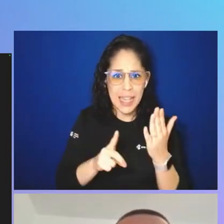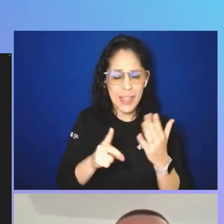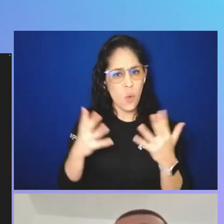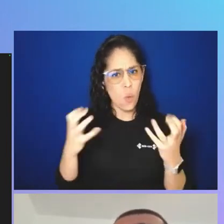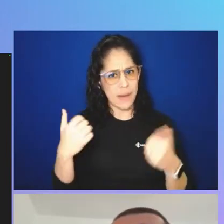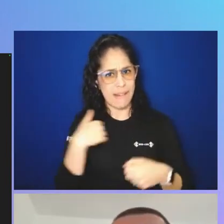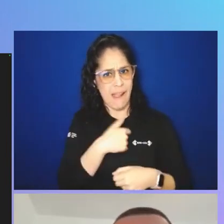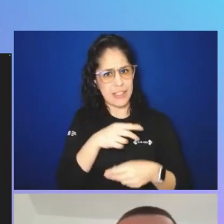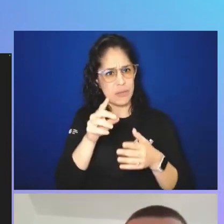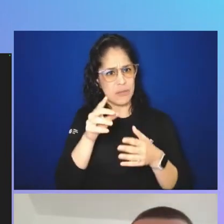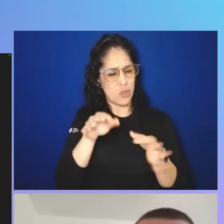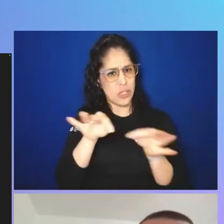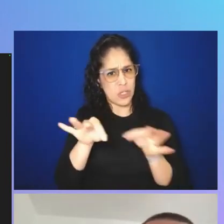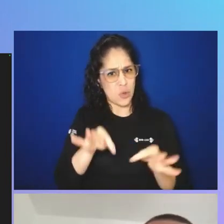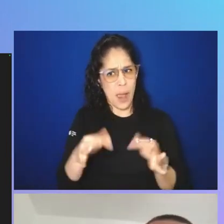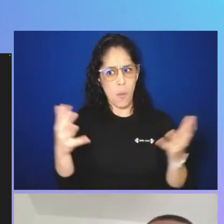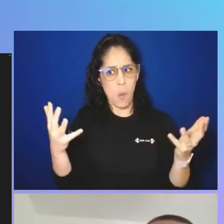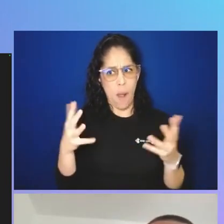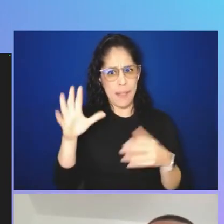for the company name looked like.